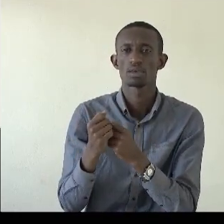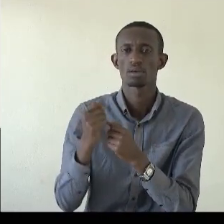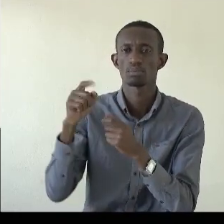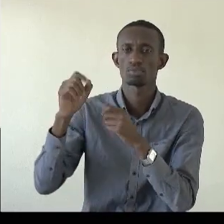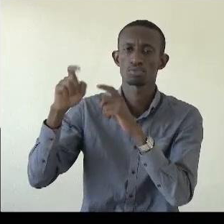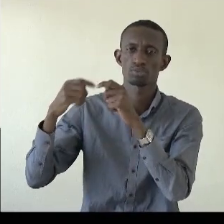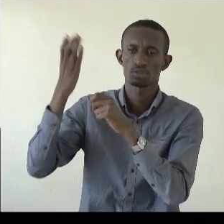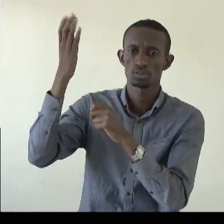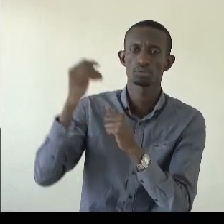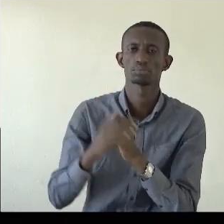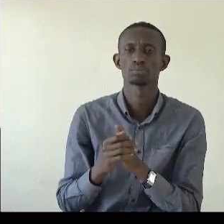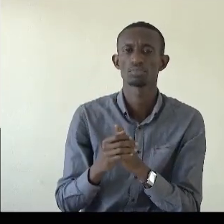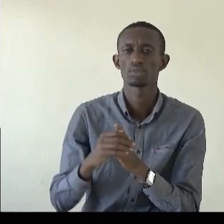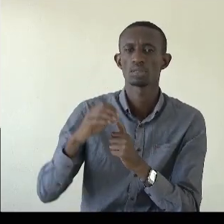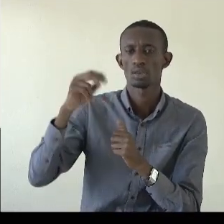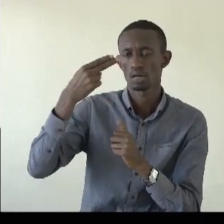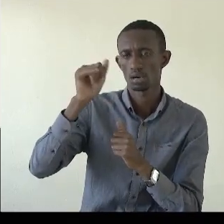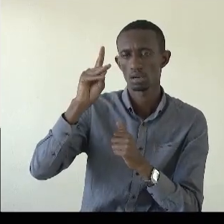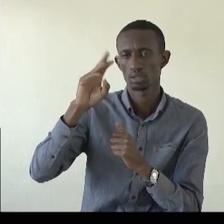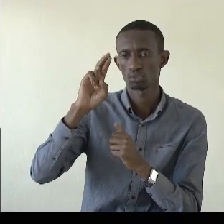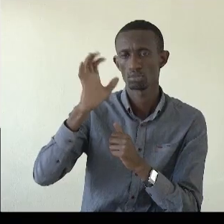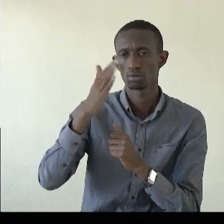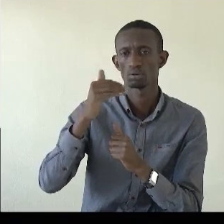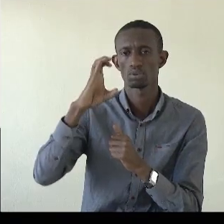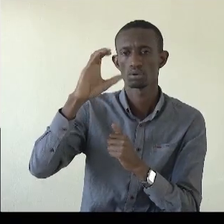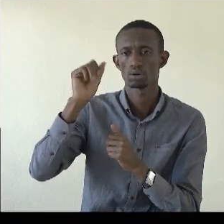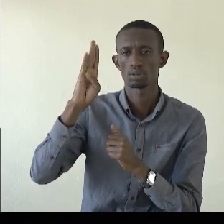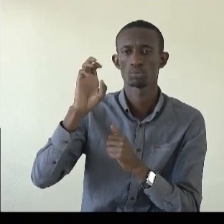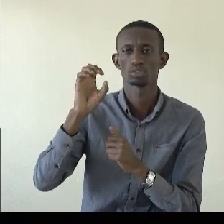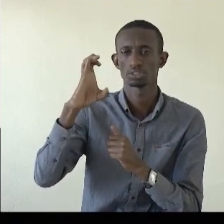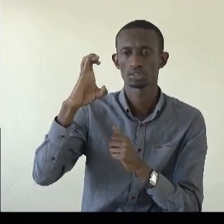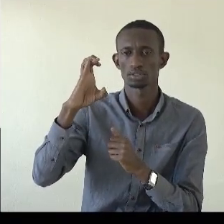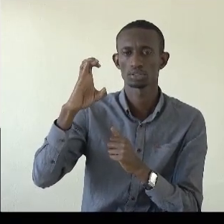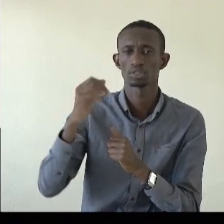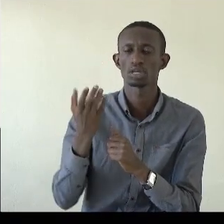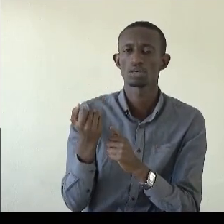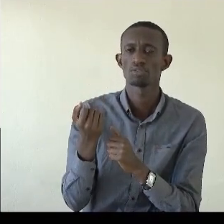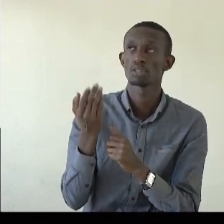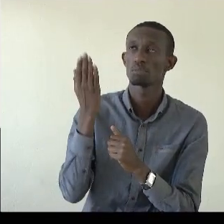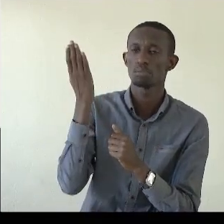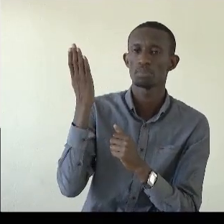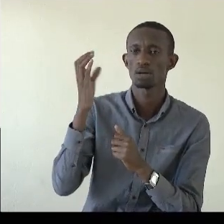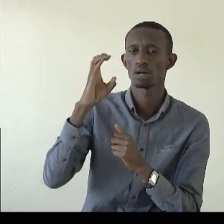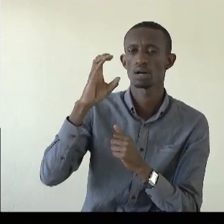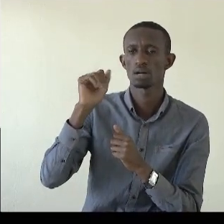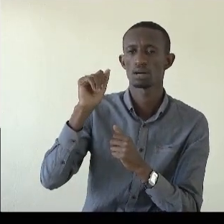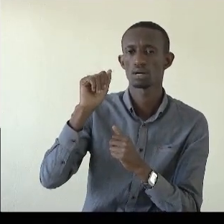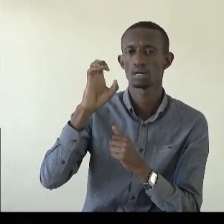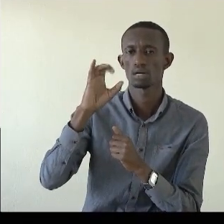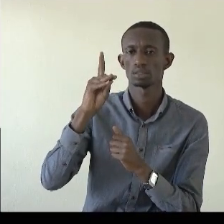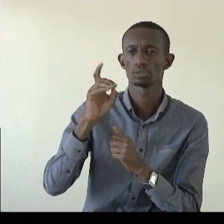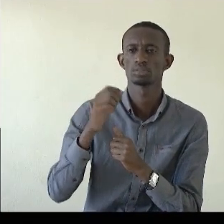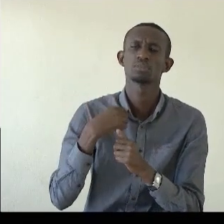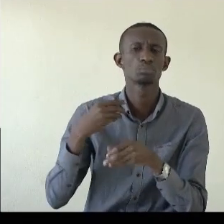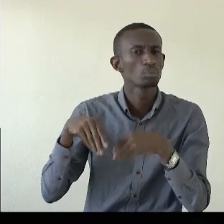gave benzene 1,2,3-trioic acid, which is over here. Then we are asked to suggest the structures of